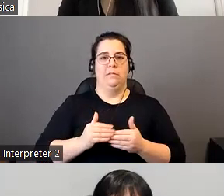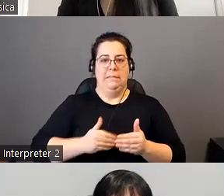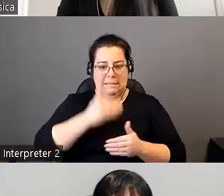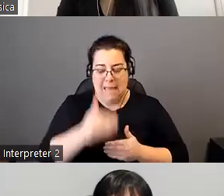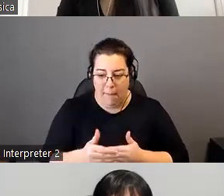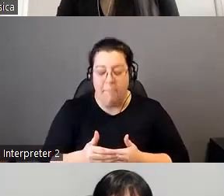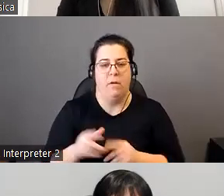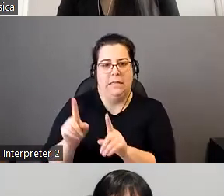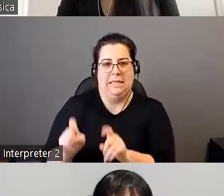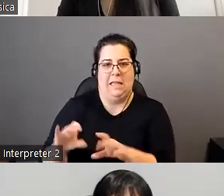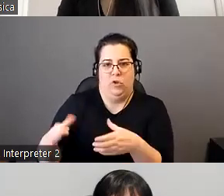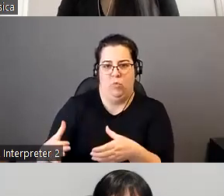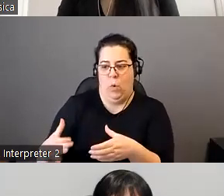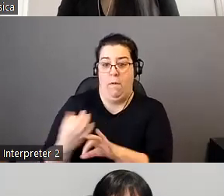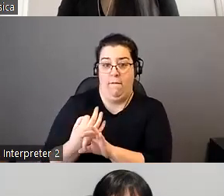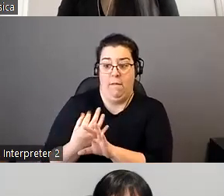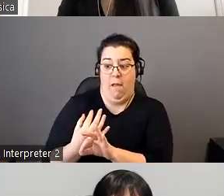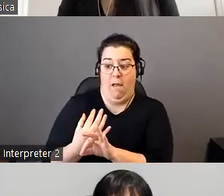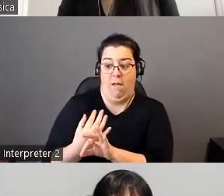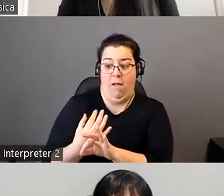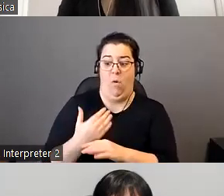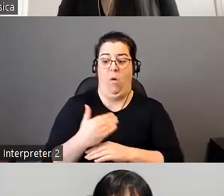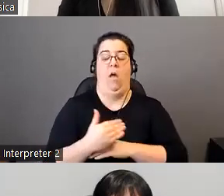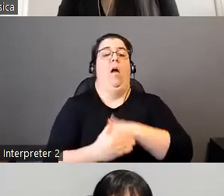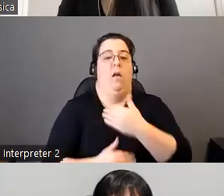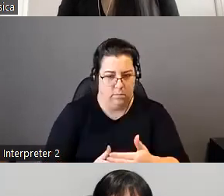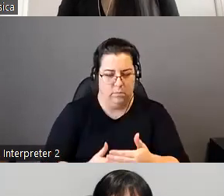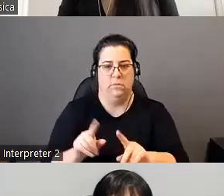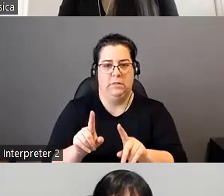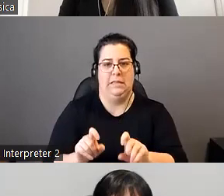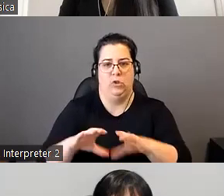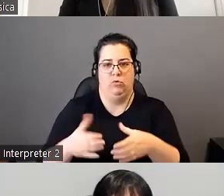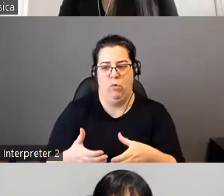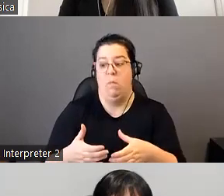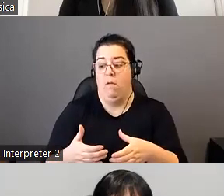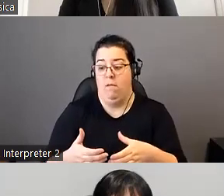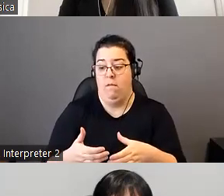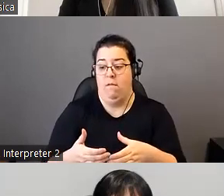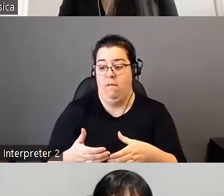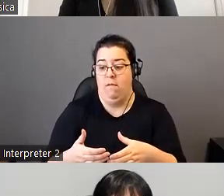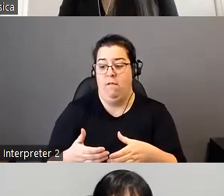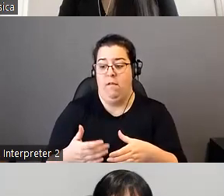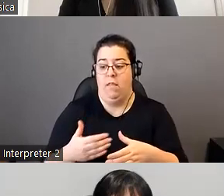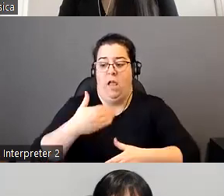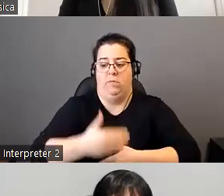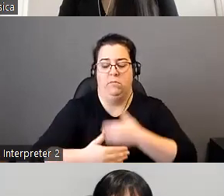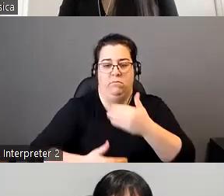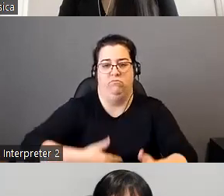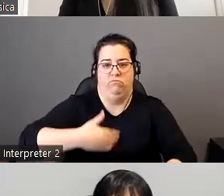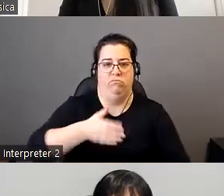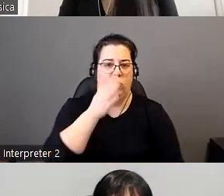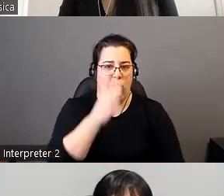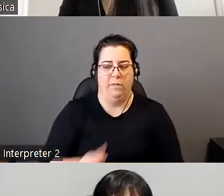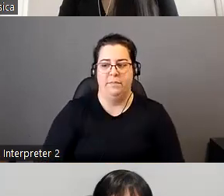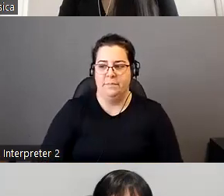feedback, and help us improve it before we disseminate it nationally. In the end, this is something that we'll make